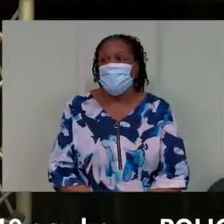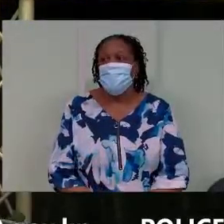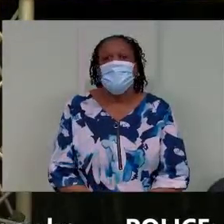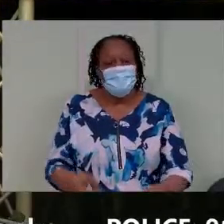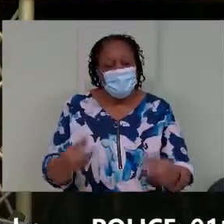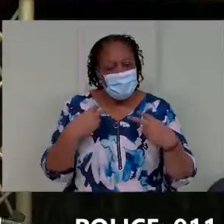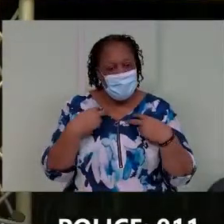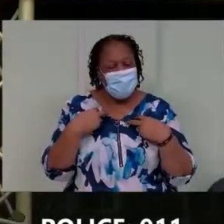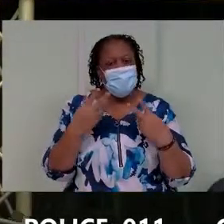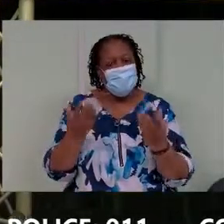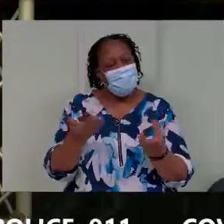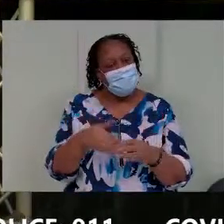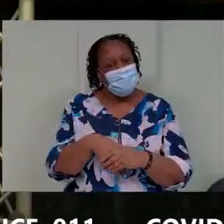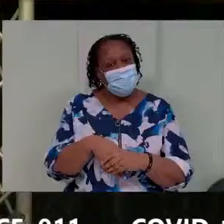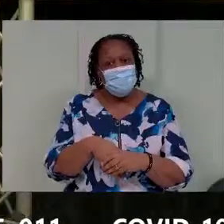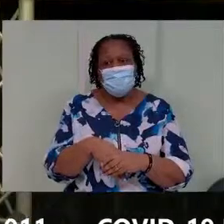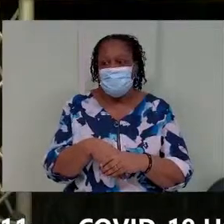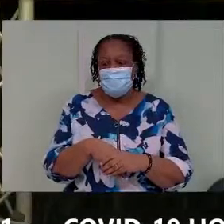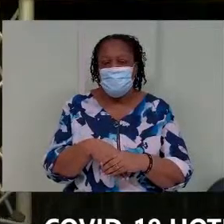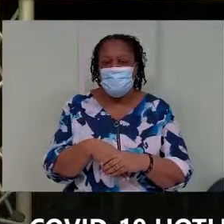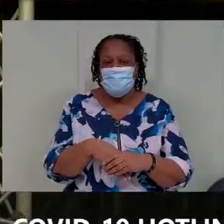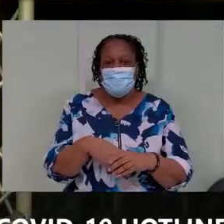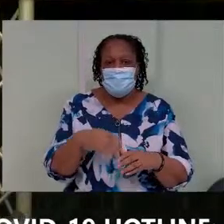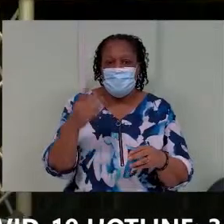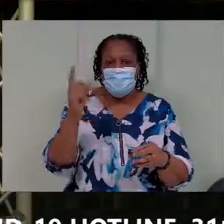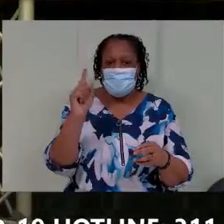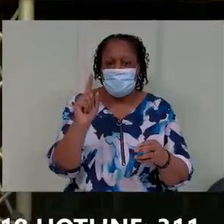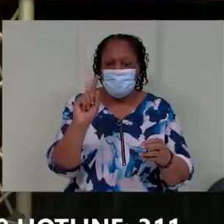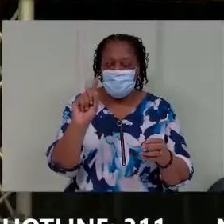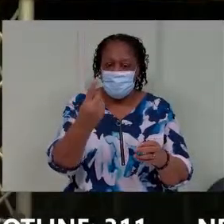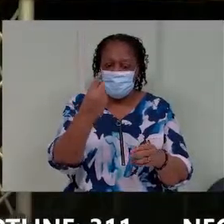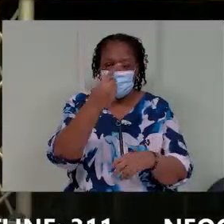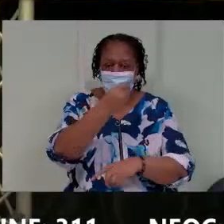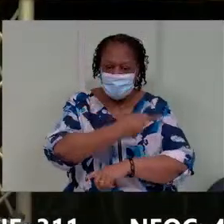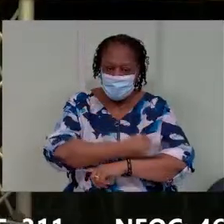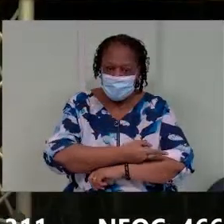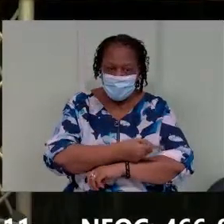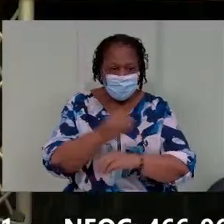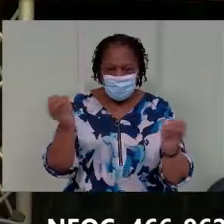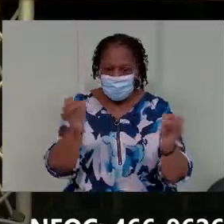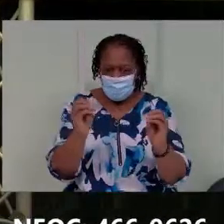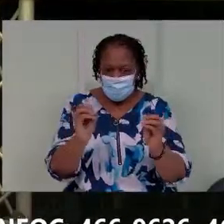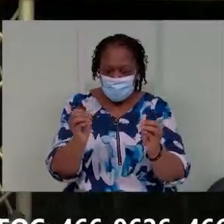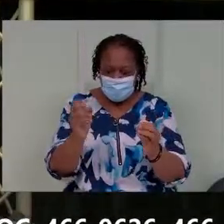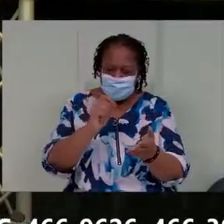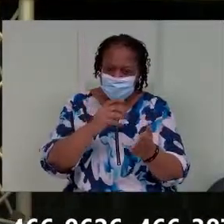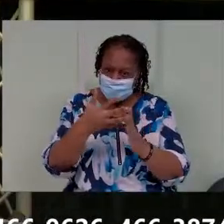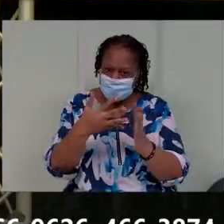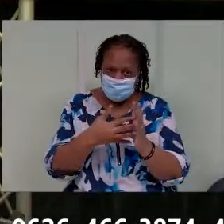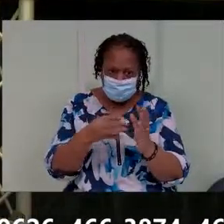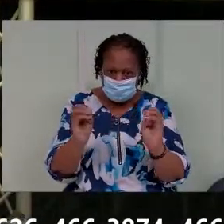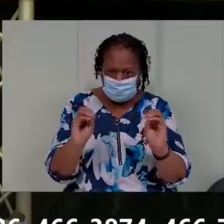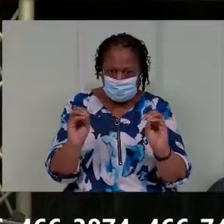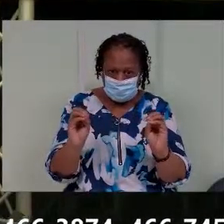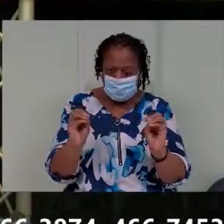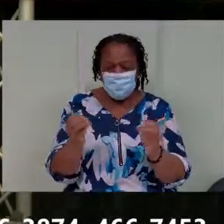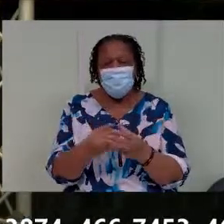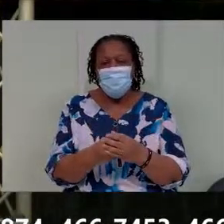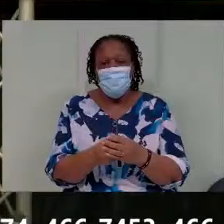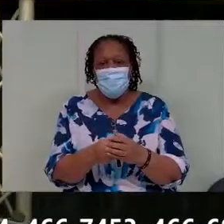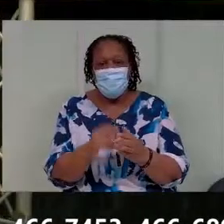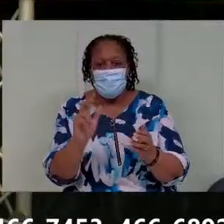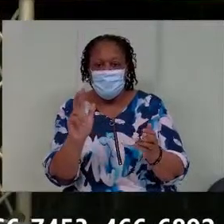information is changing, is very dynamic. So we are presently looking at the science and the literature